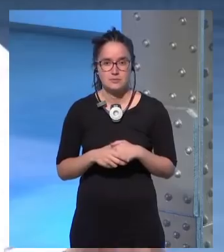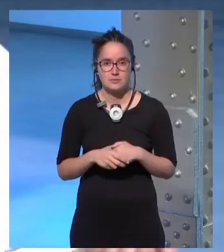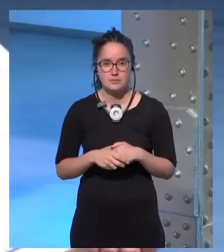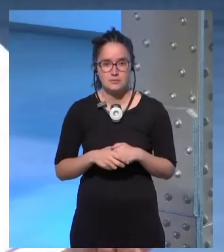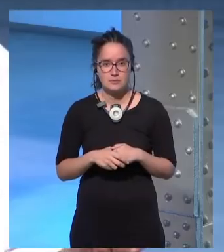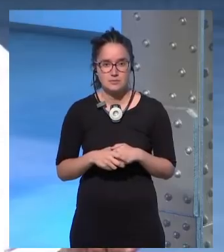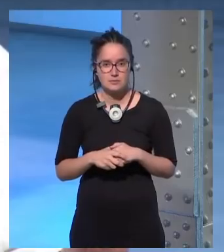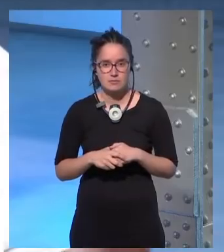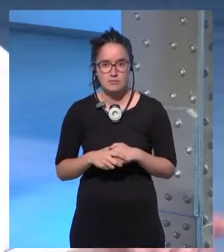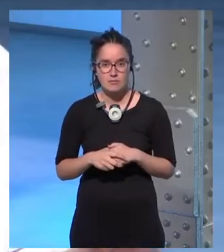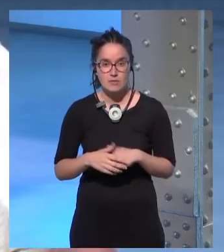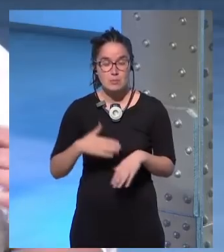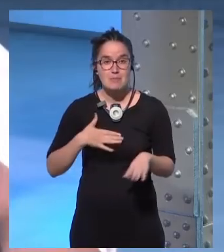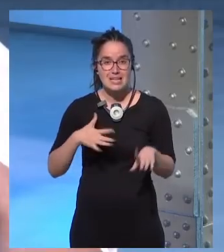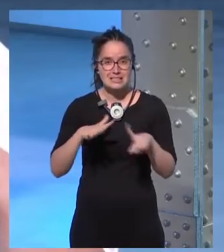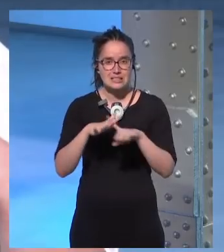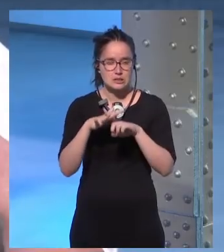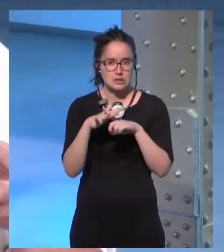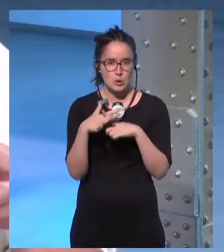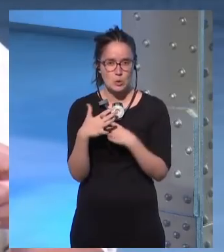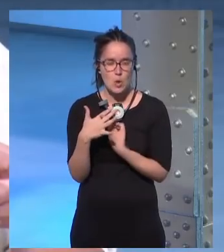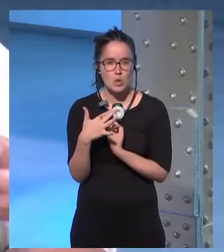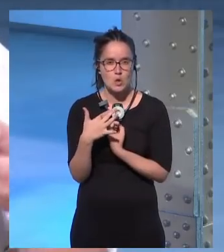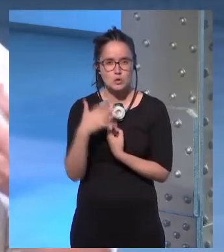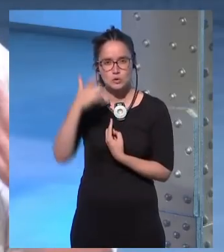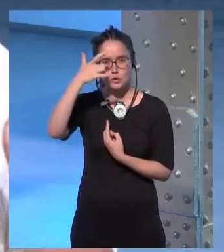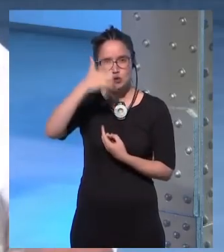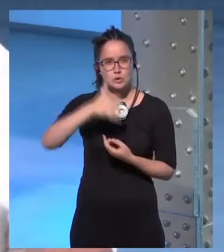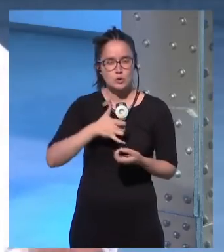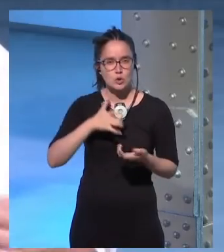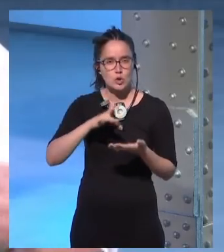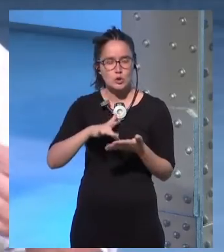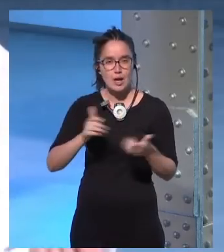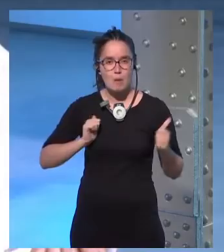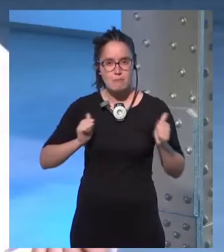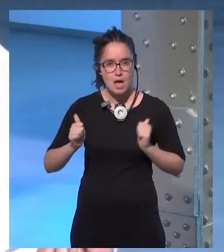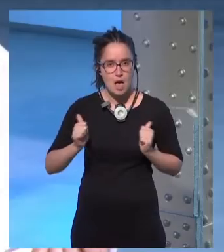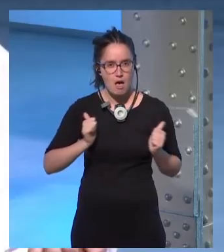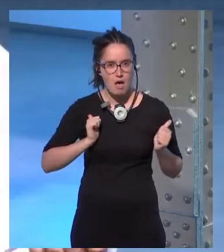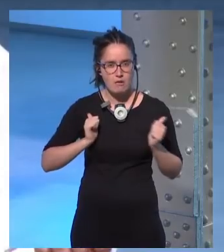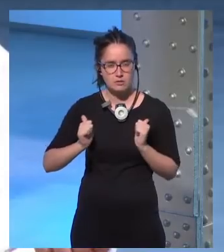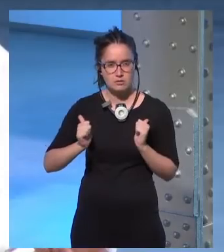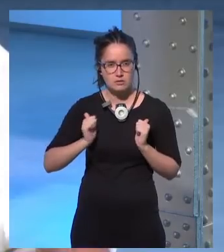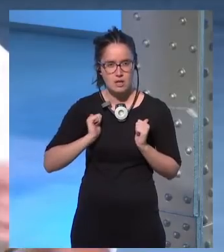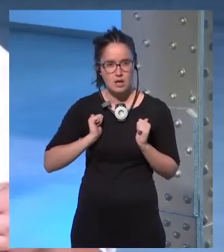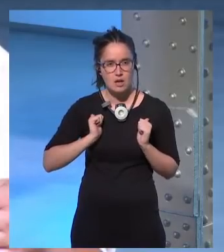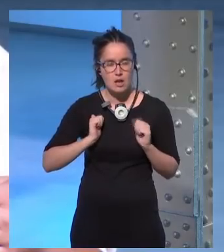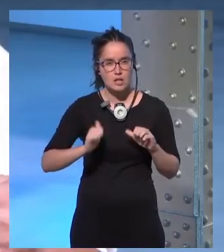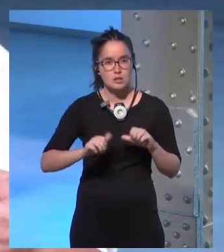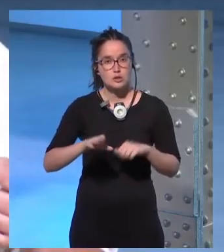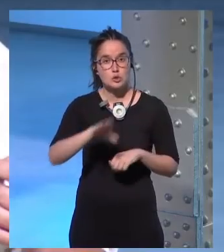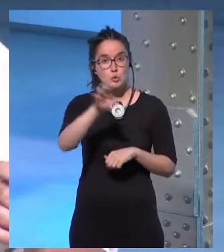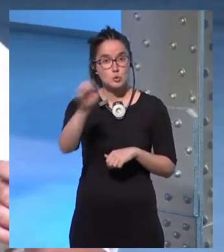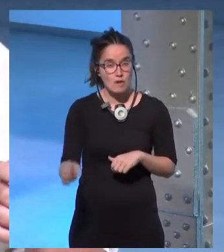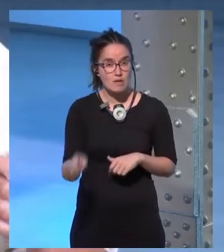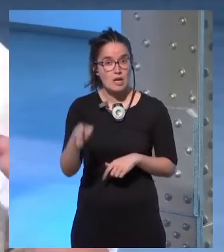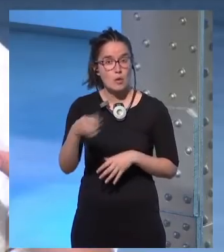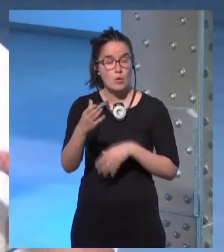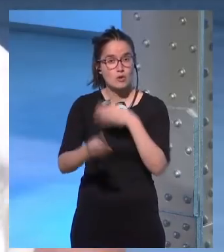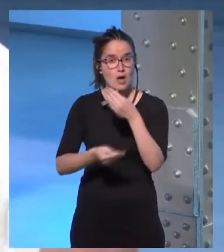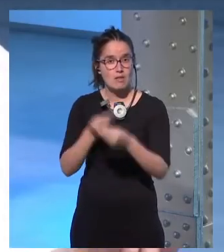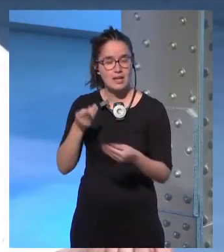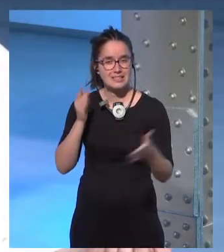in South Africa for my master's degree. I looked into the role of female resistance fighters in South Africa.